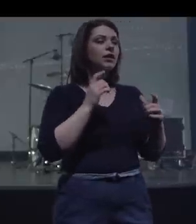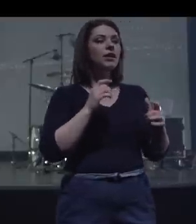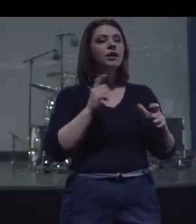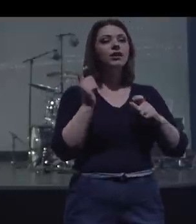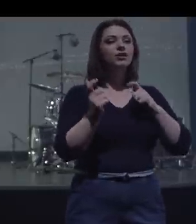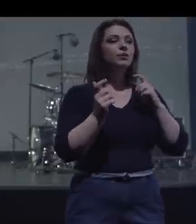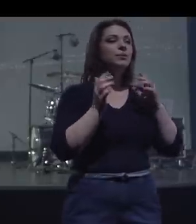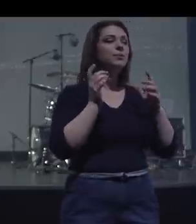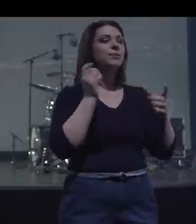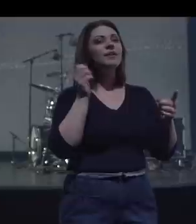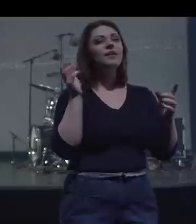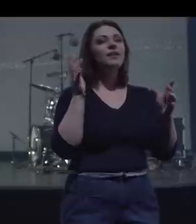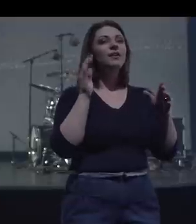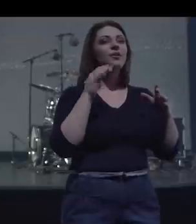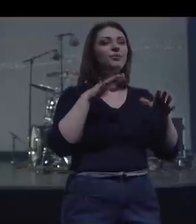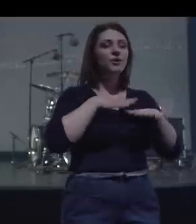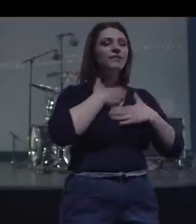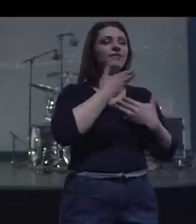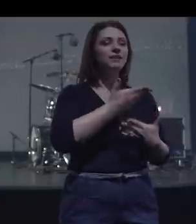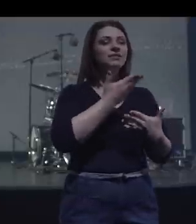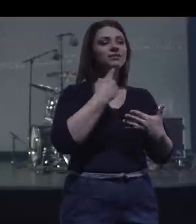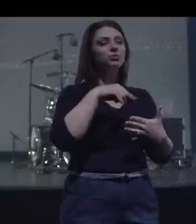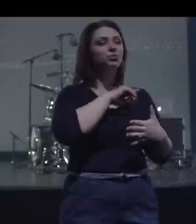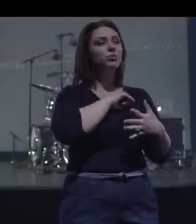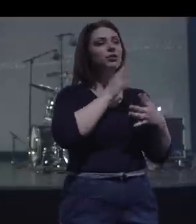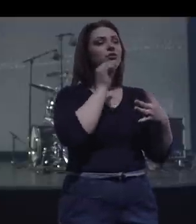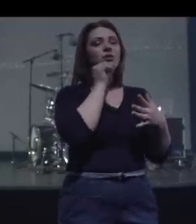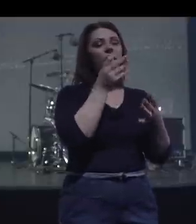God, we aren't worthy.